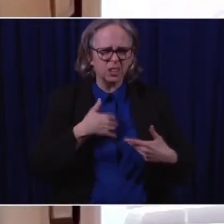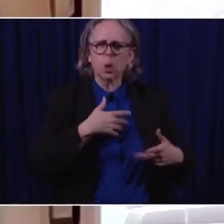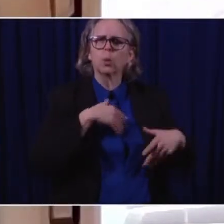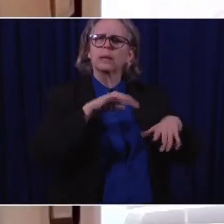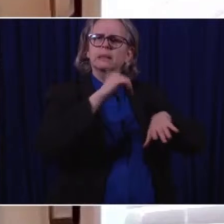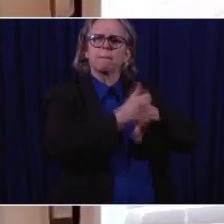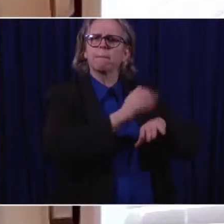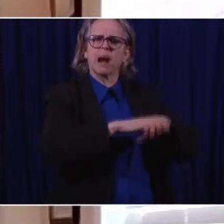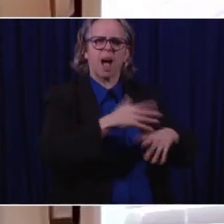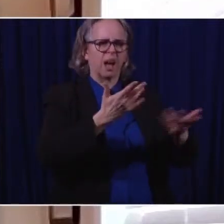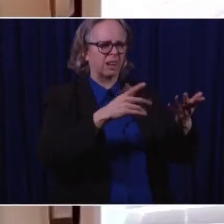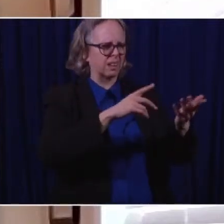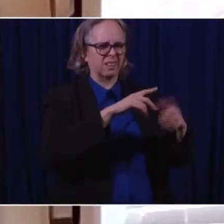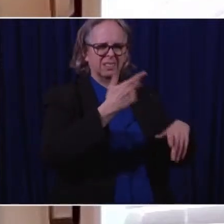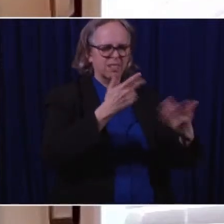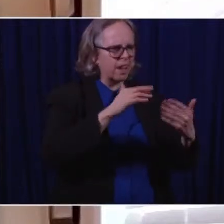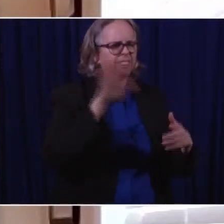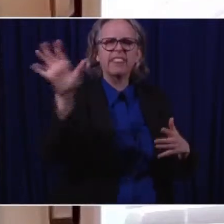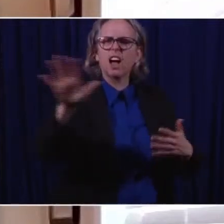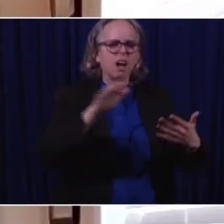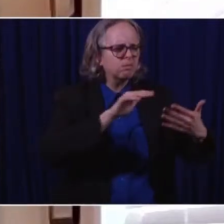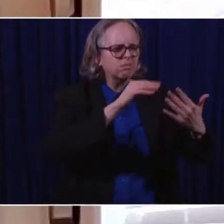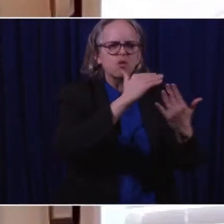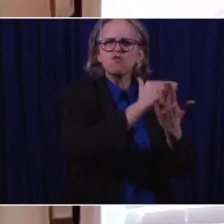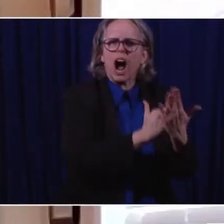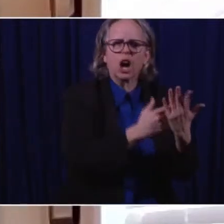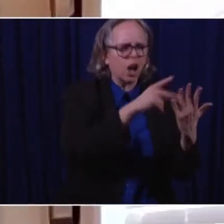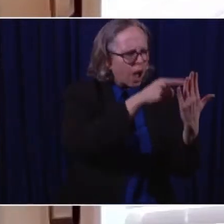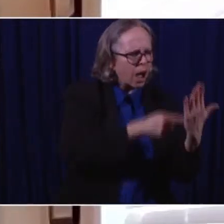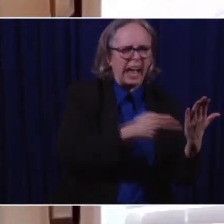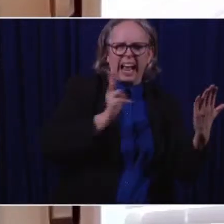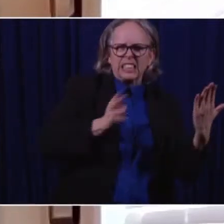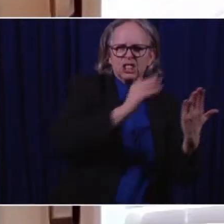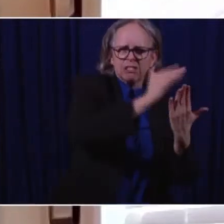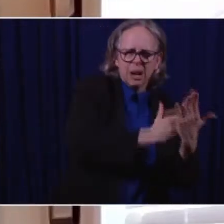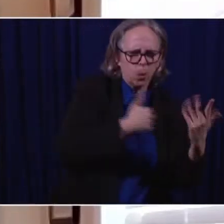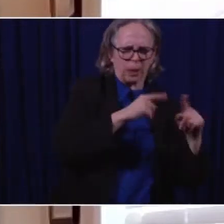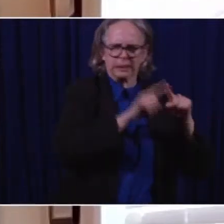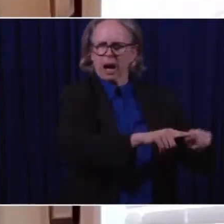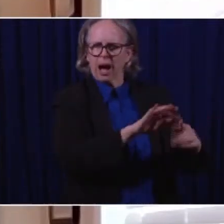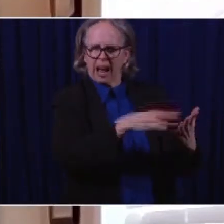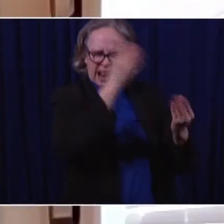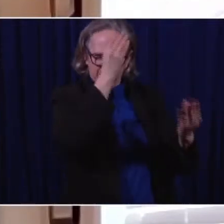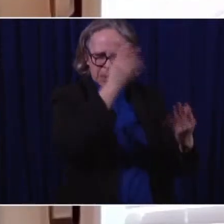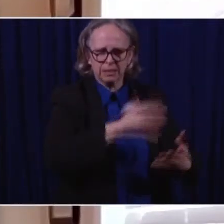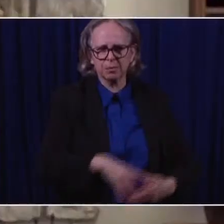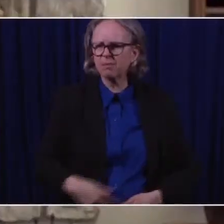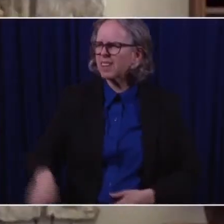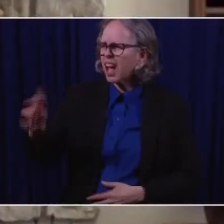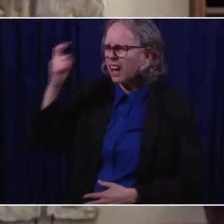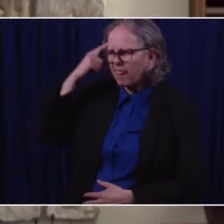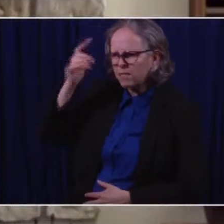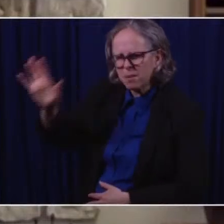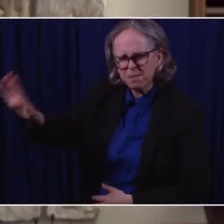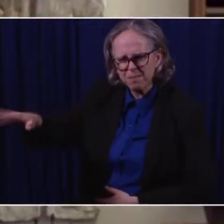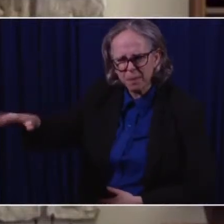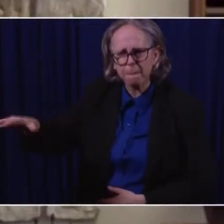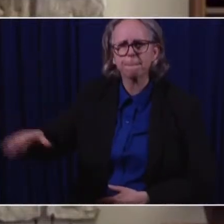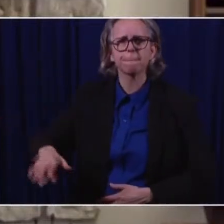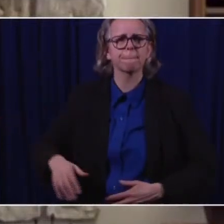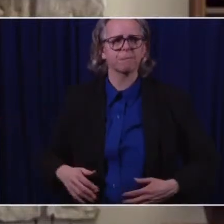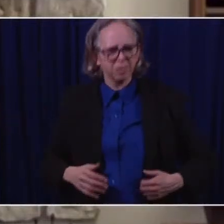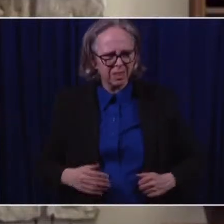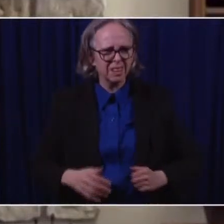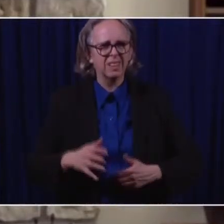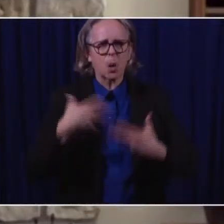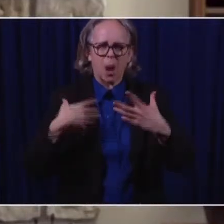literature points to, and that's what we did. Let me just add what Bruce said. There's only a few of those